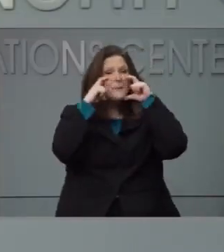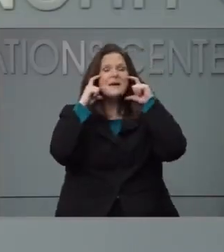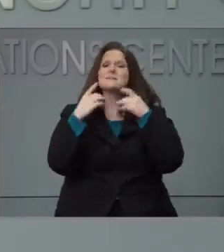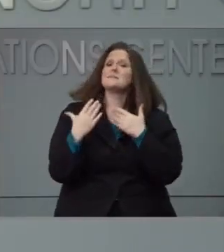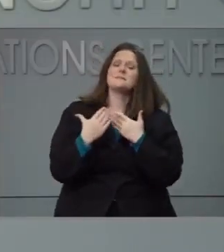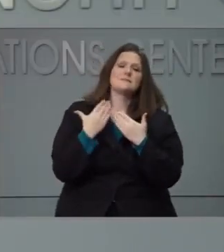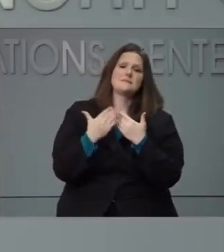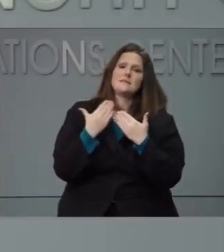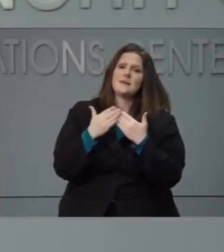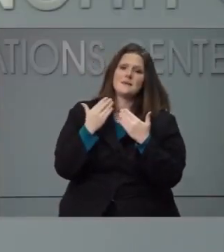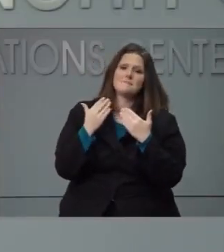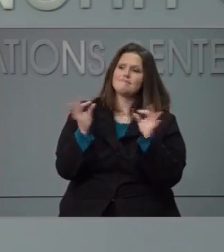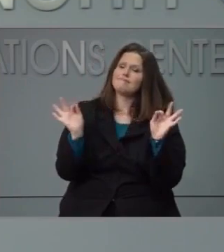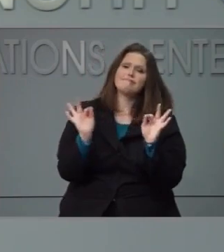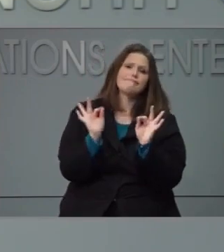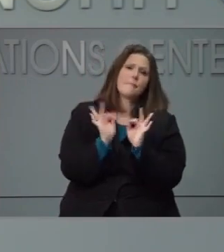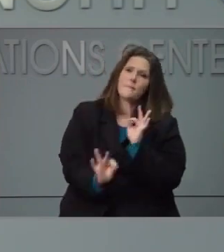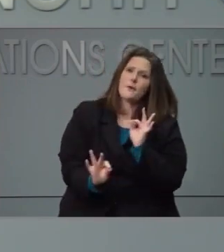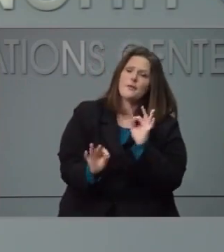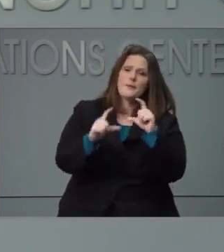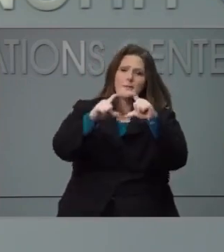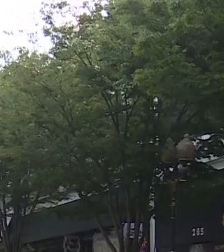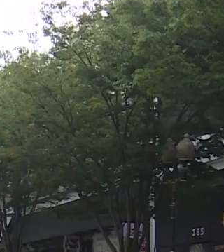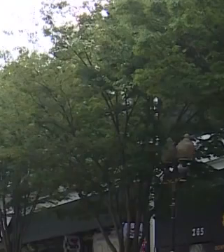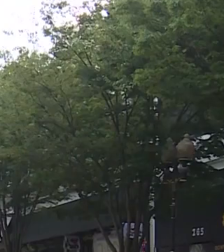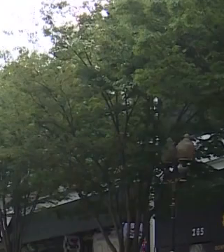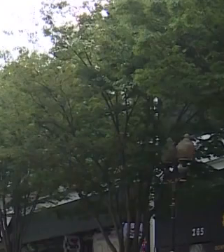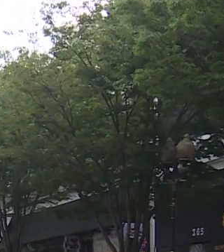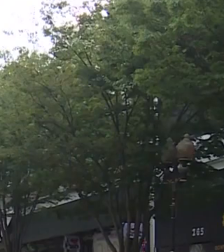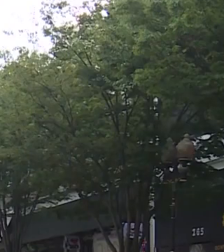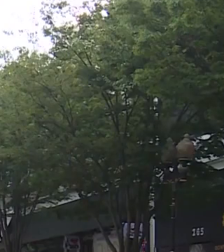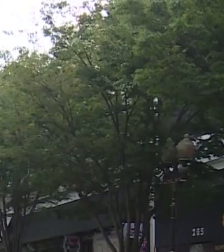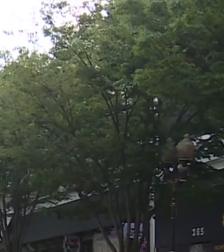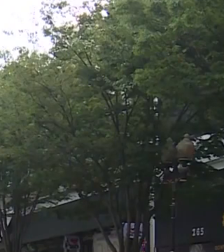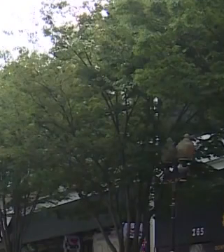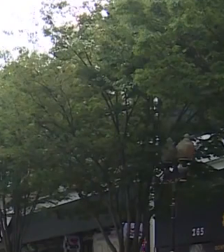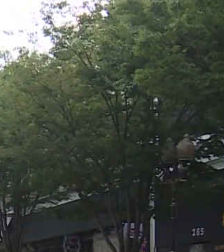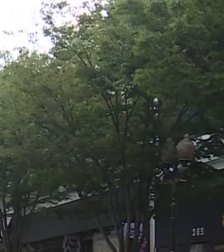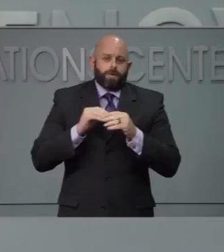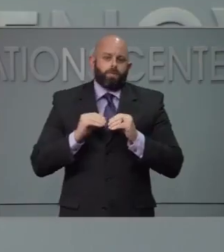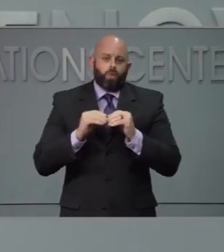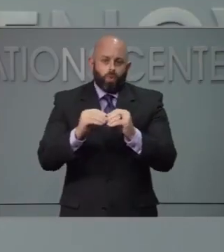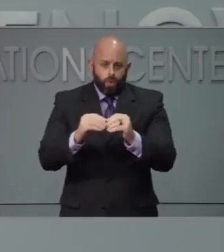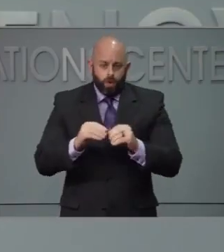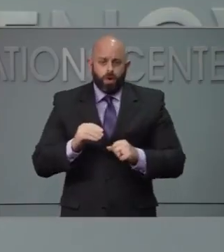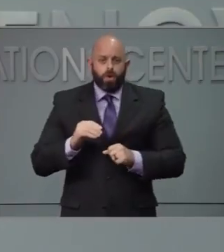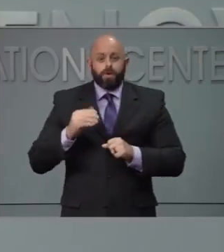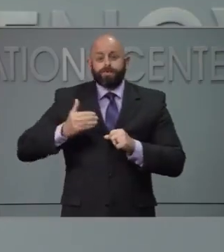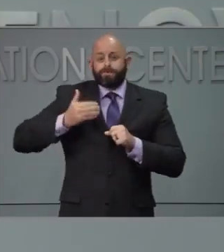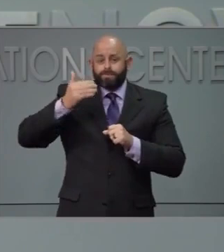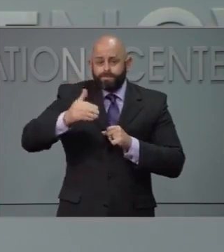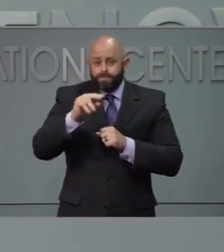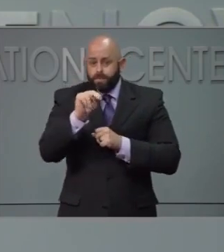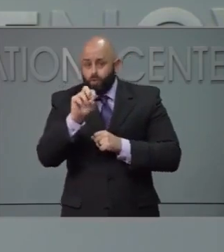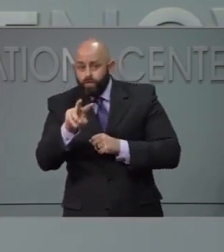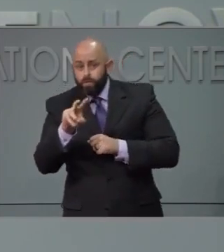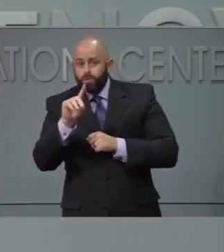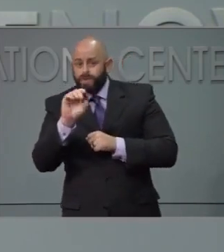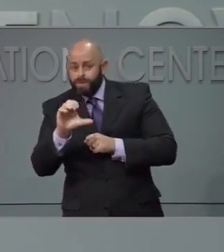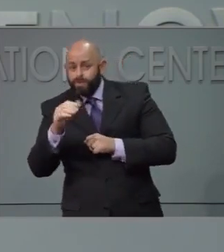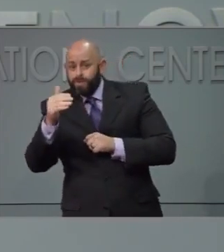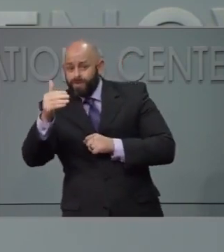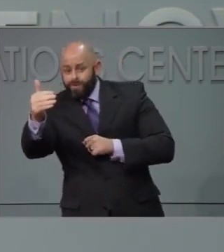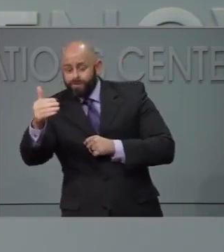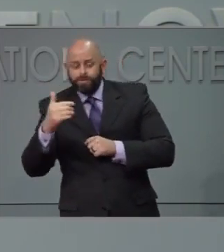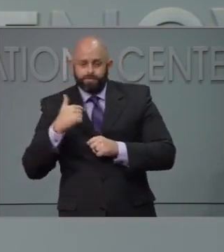coronavirus task force announced Wednesday that the state would stay under phase 3 restrictions through at least November 13th. I am concerned that our